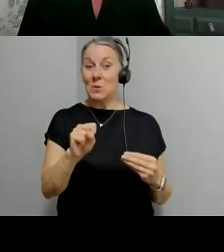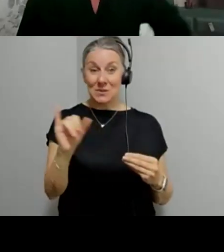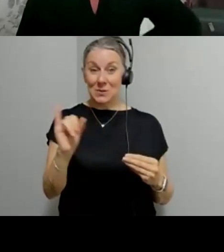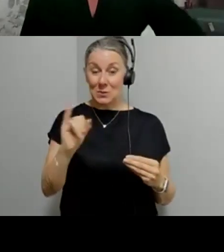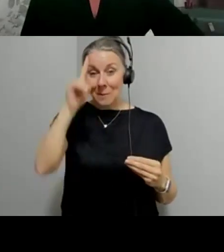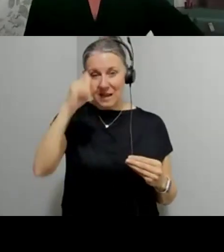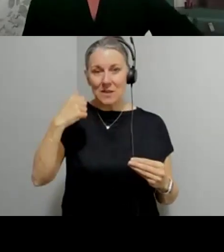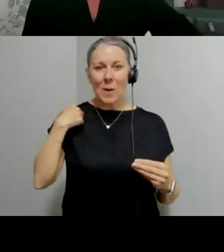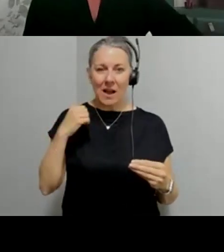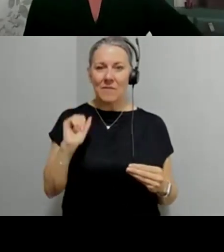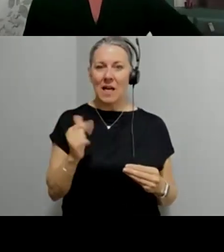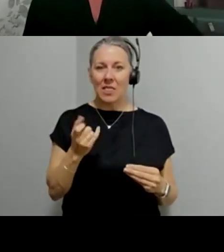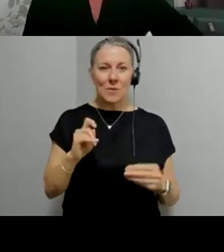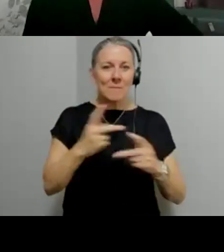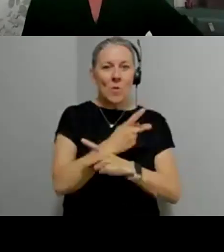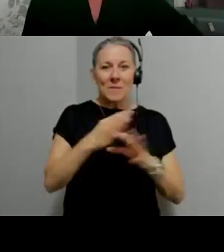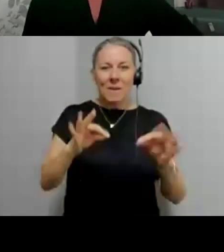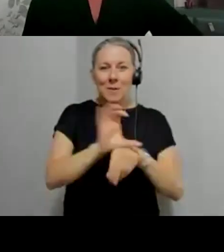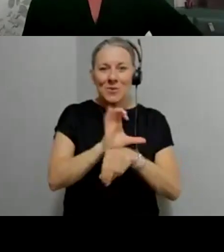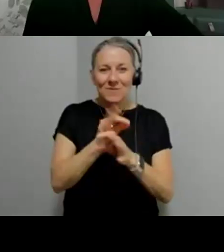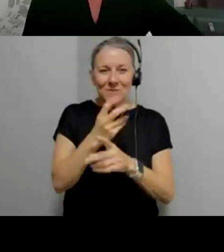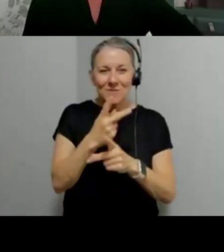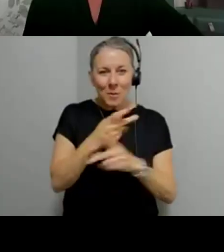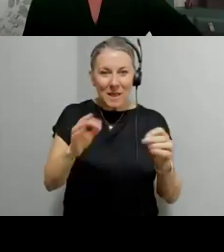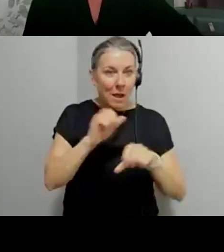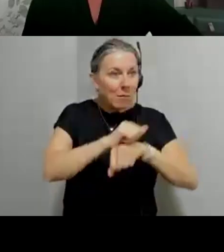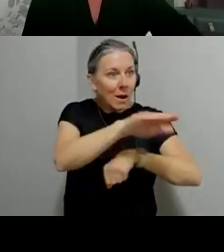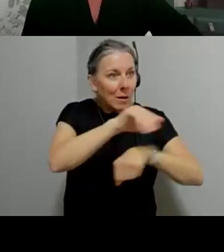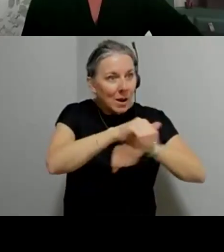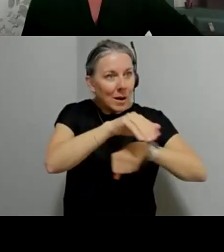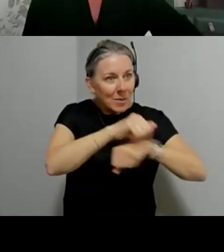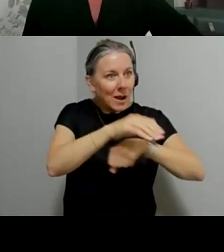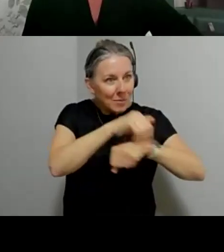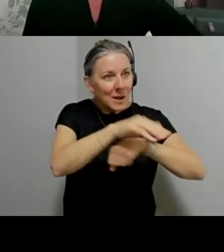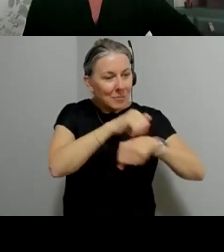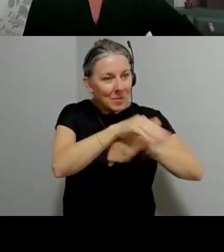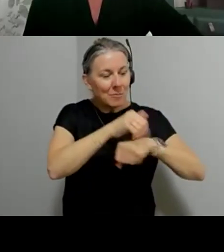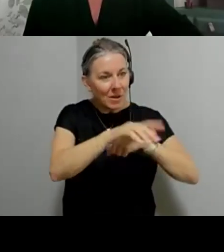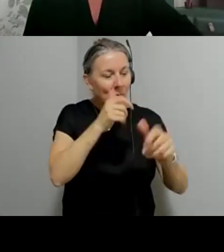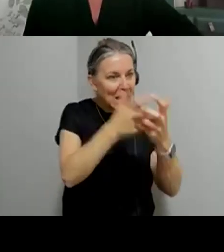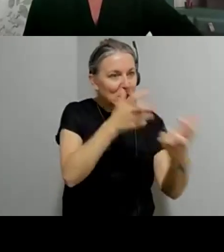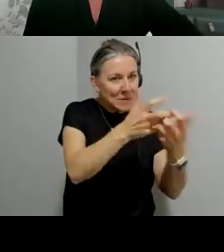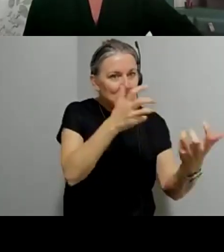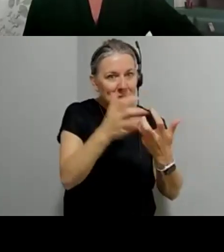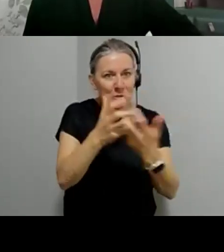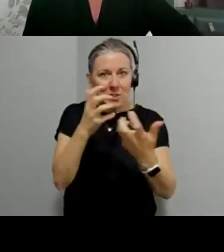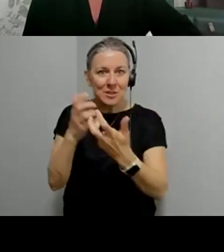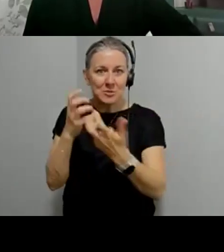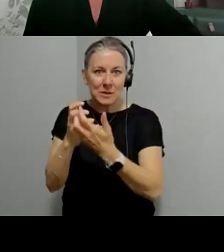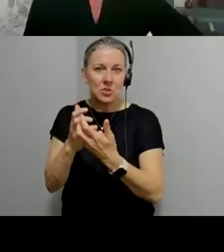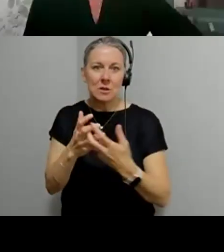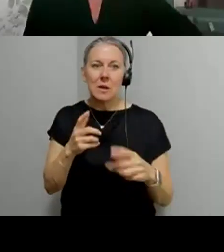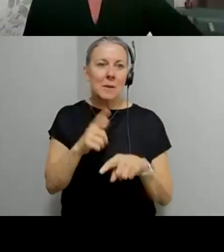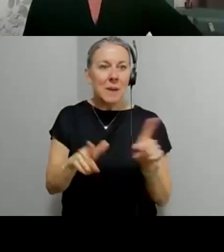information. It used to be that you got the same information. You may not like it, but you would have reporters like Moira that you'd say, I know I can